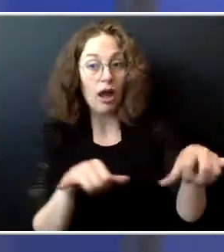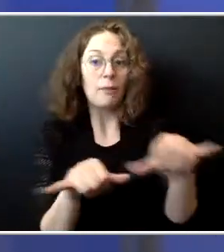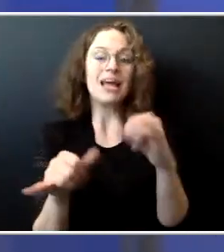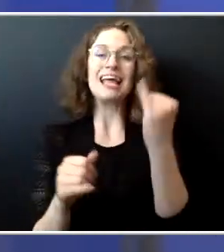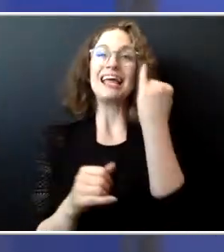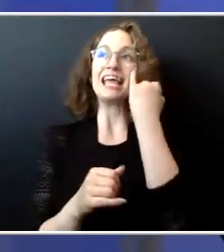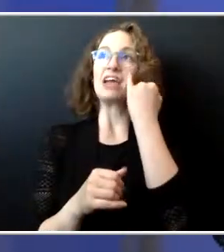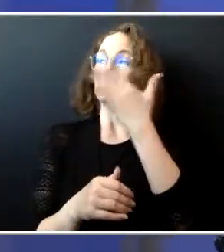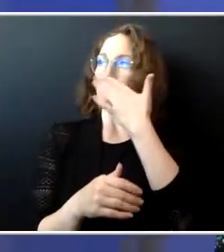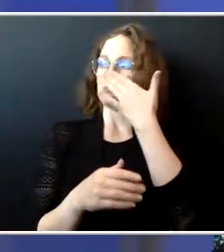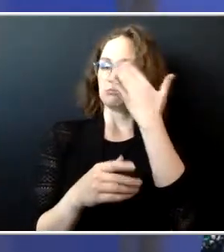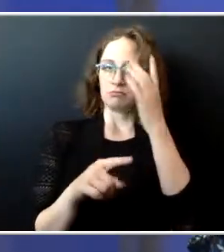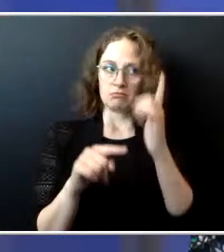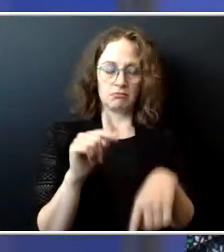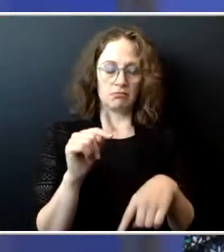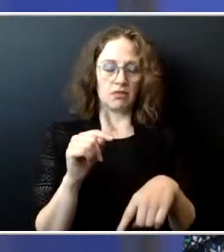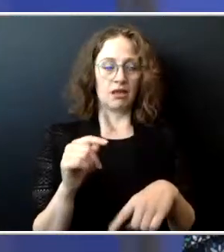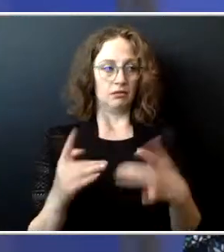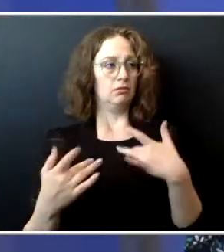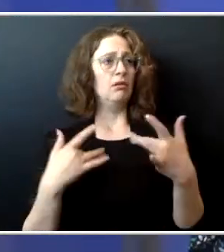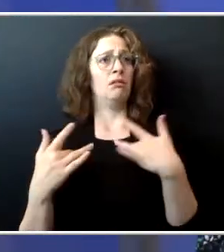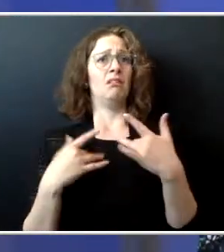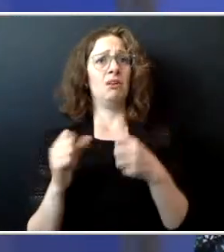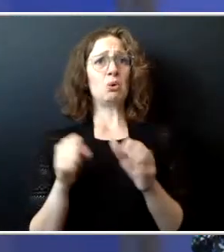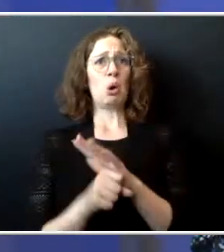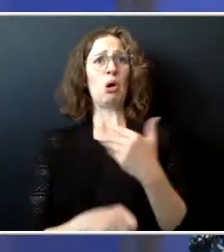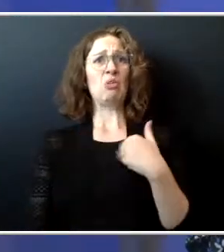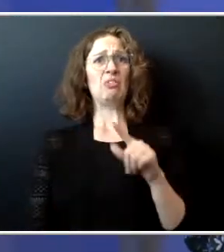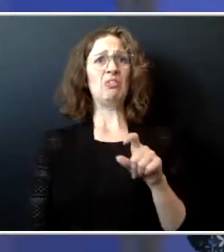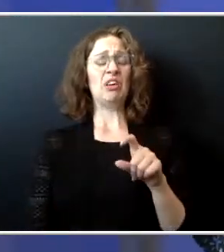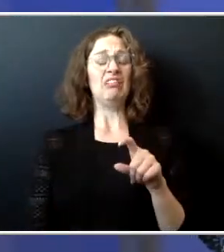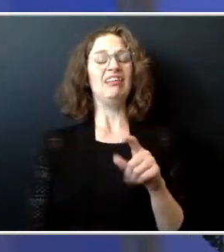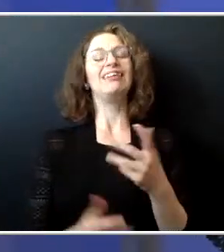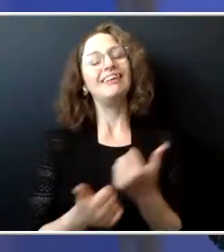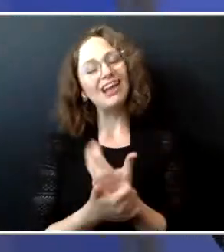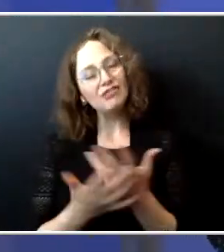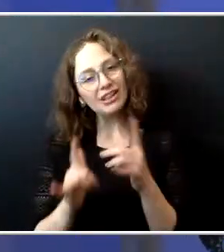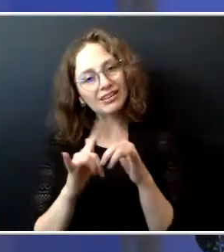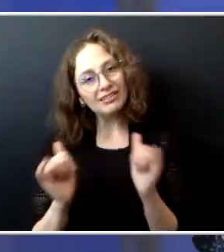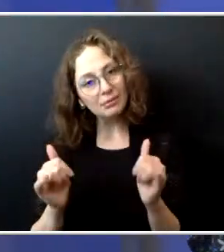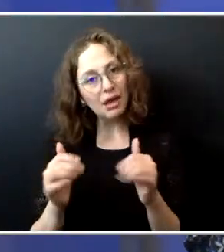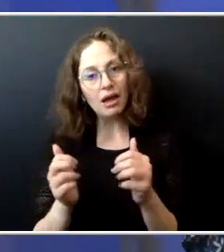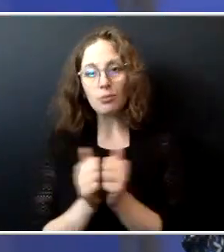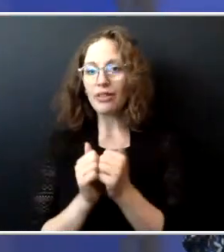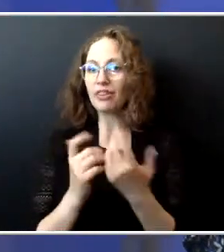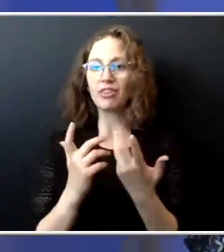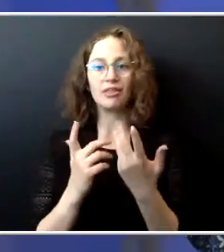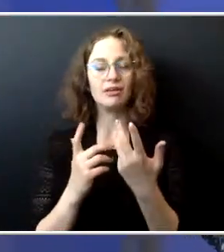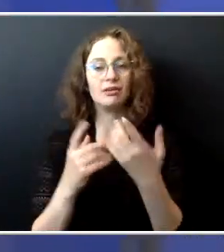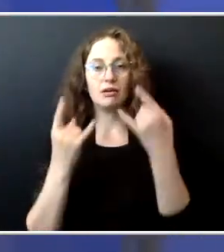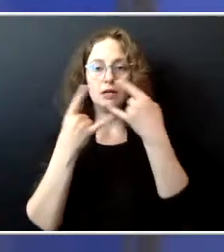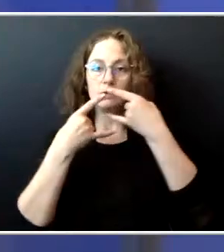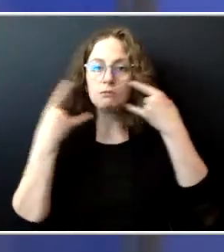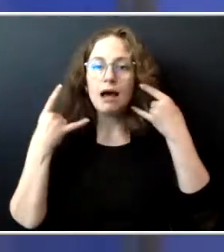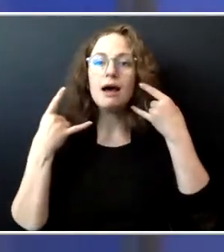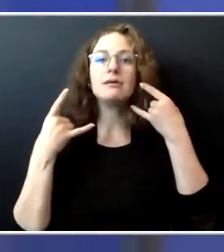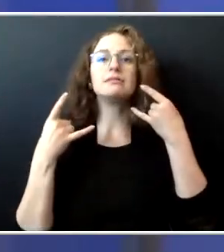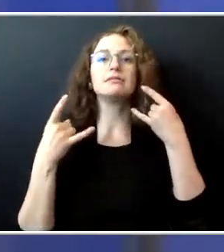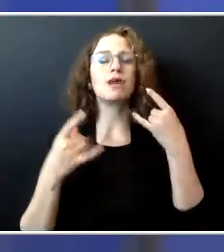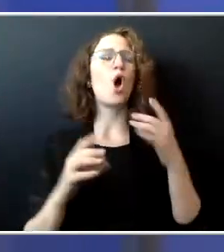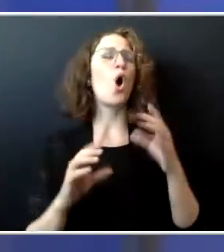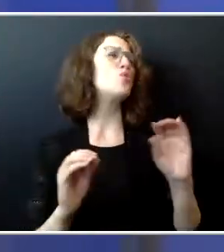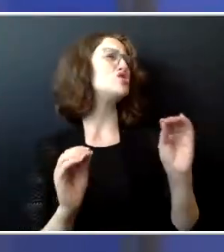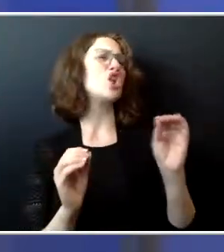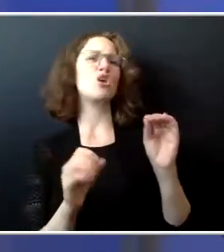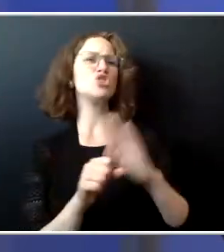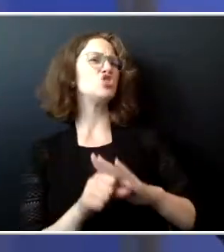not only that, but this is also going around that time when everyone was completely being masked, and no stress there at all, right? Yeah, no additional stress